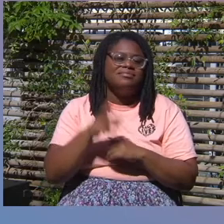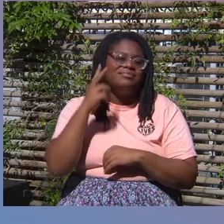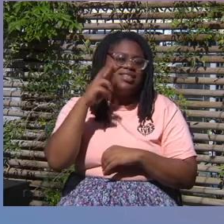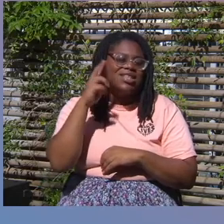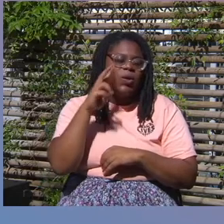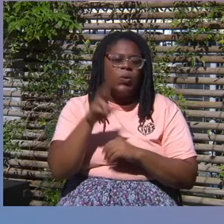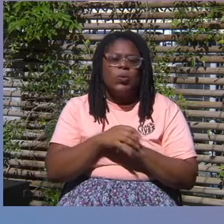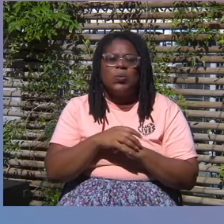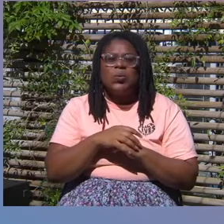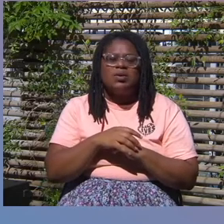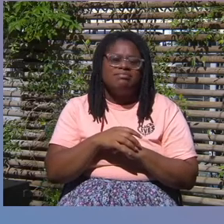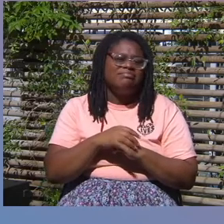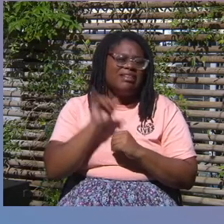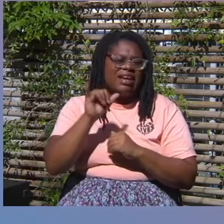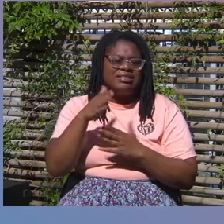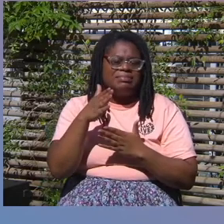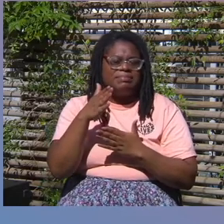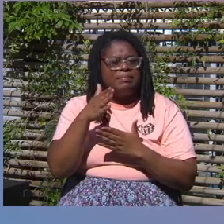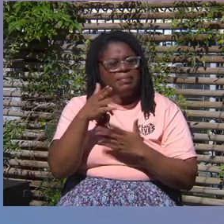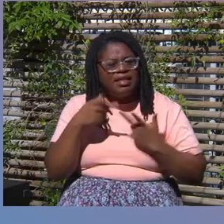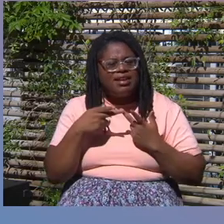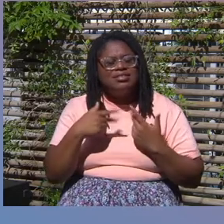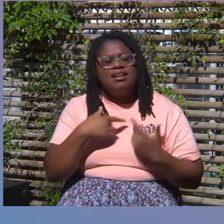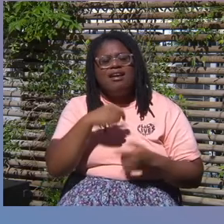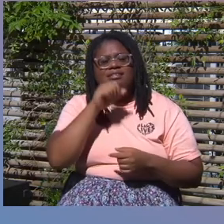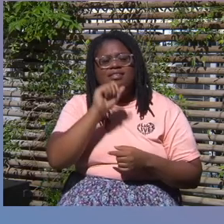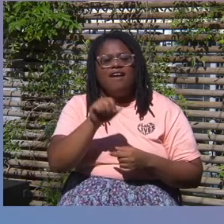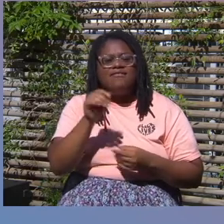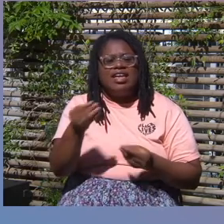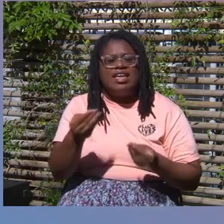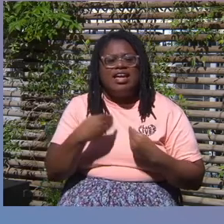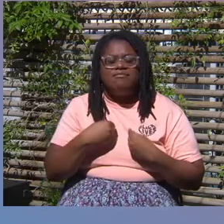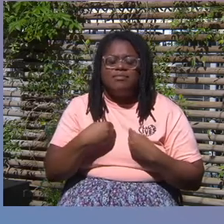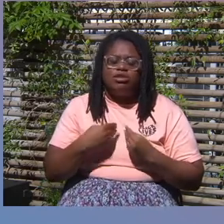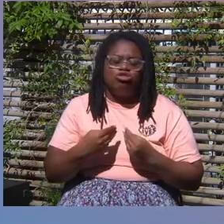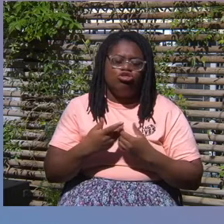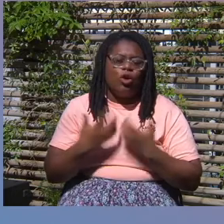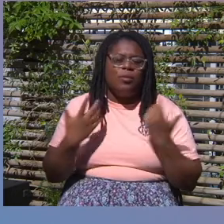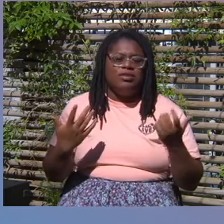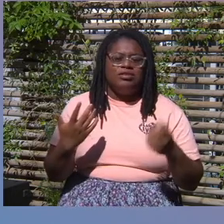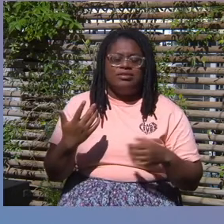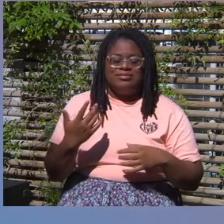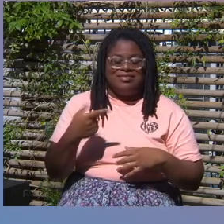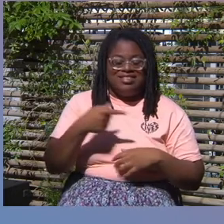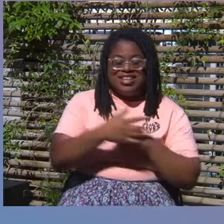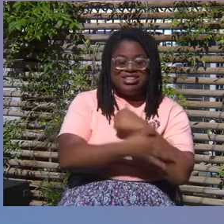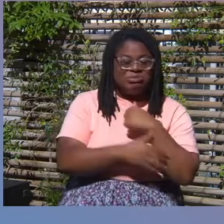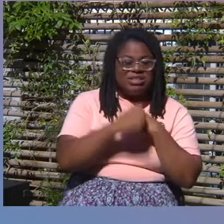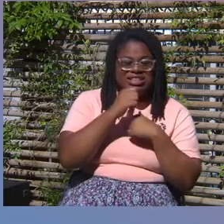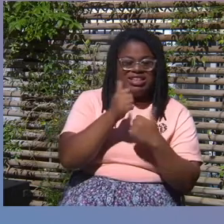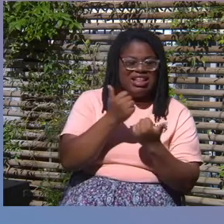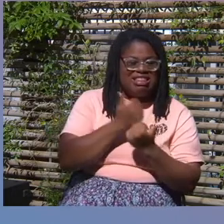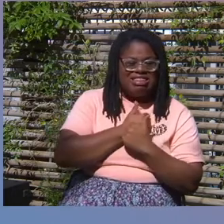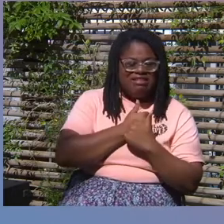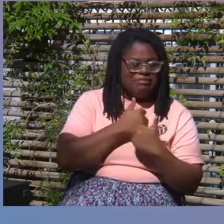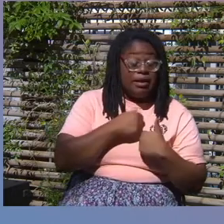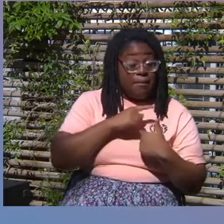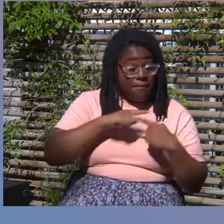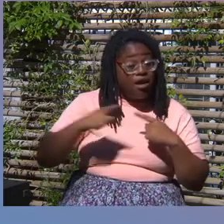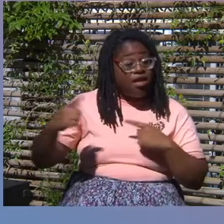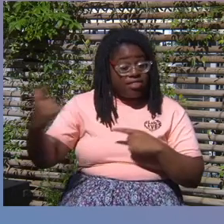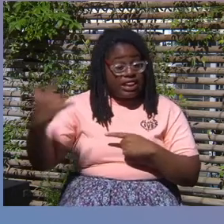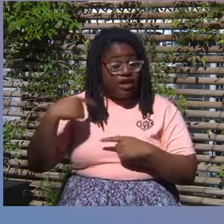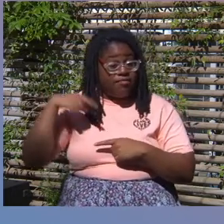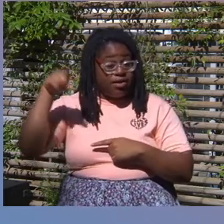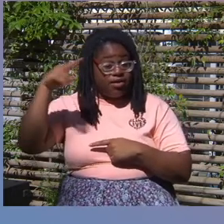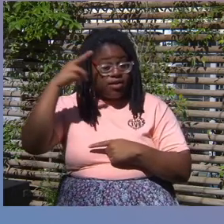Mexico is a place that I love. It gave me so much. When my own country didn't love me, they loved me there.